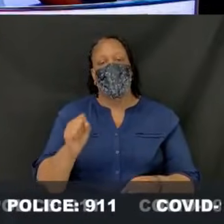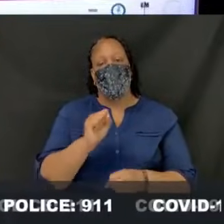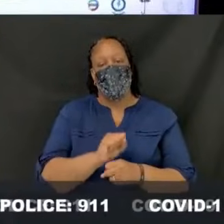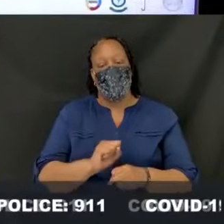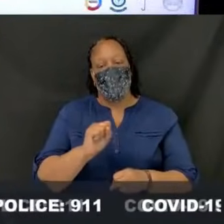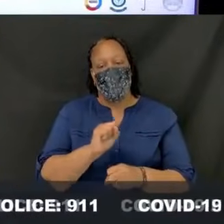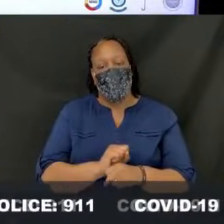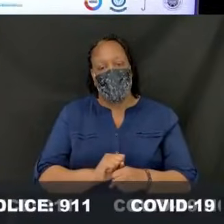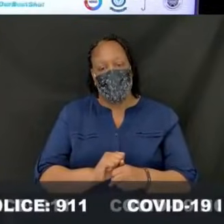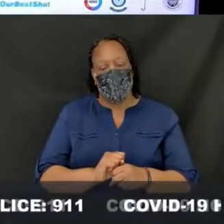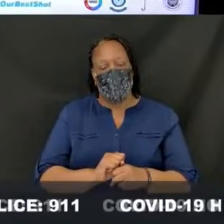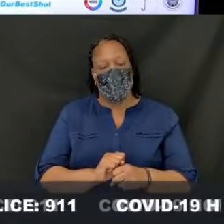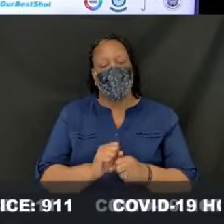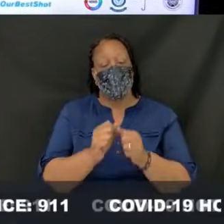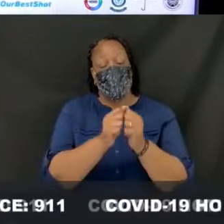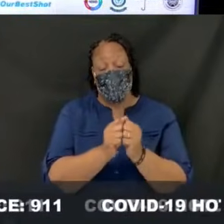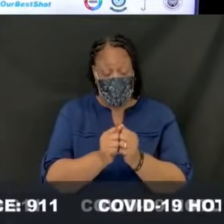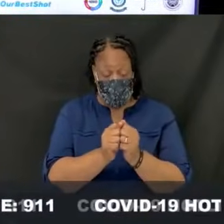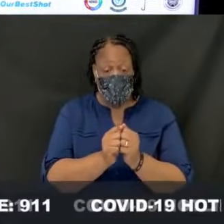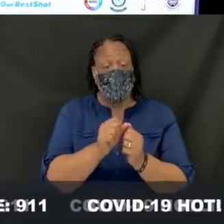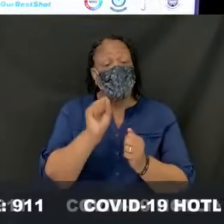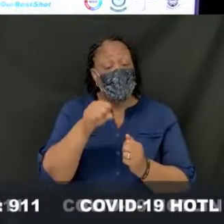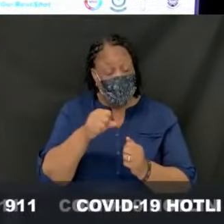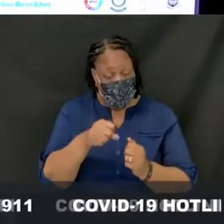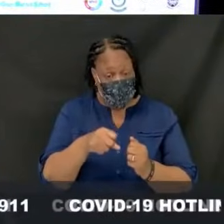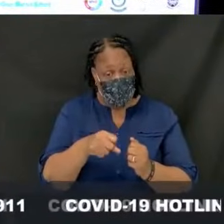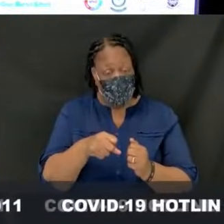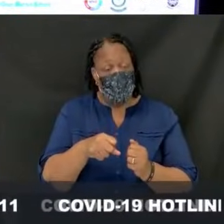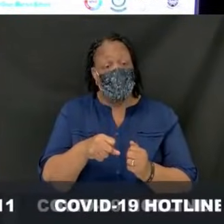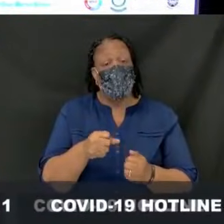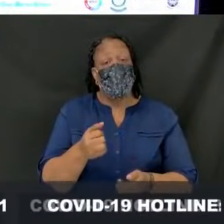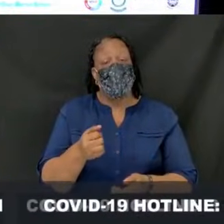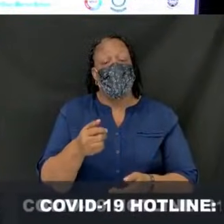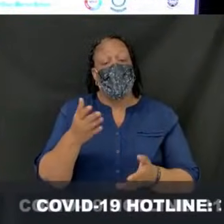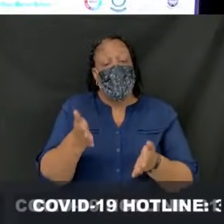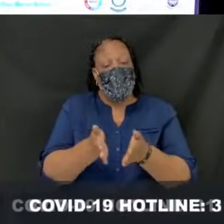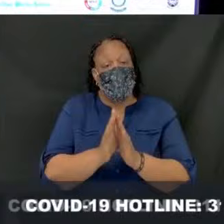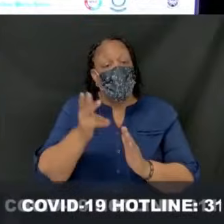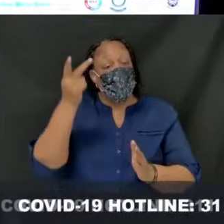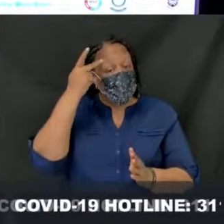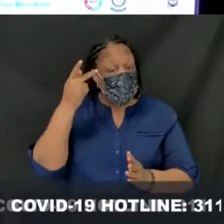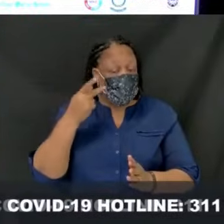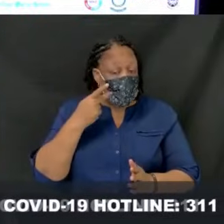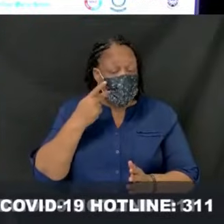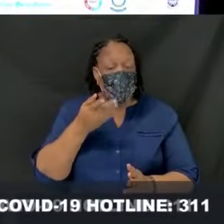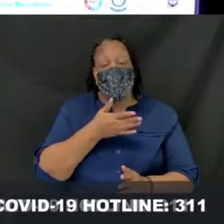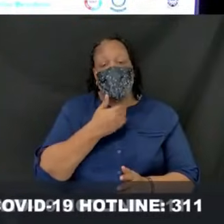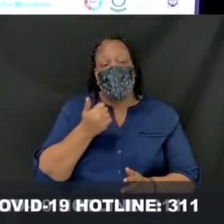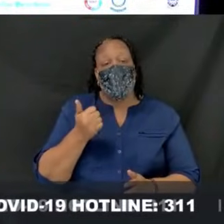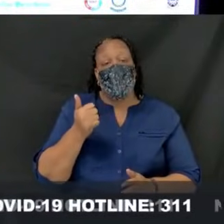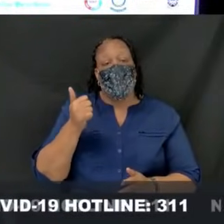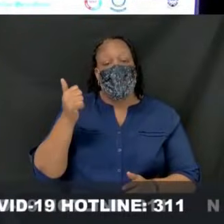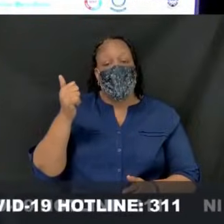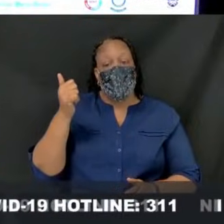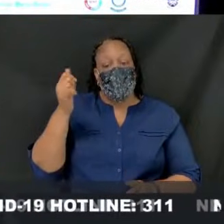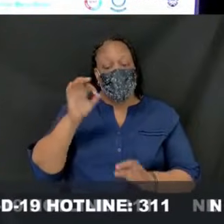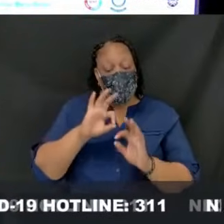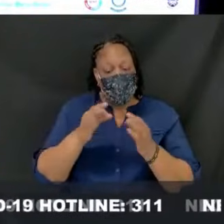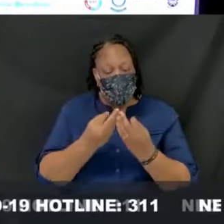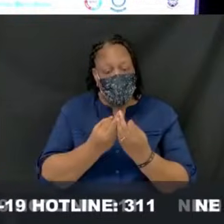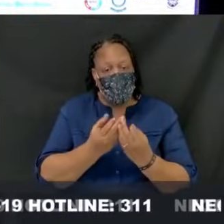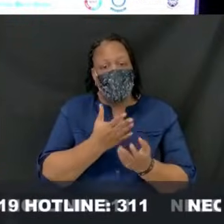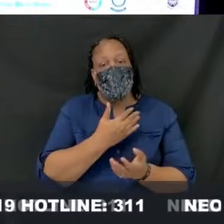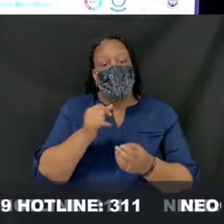do this without your help. And I'm talking about you, the parents and guardians, and you, the teachers. And